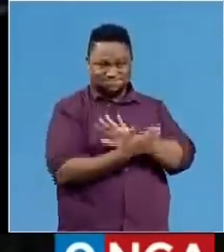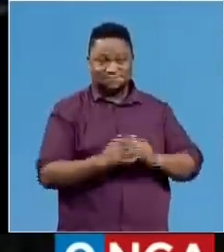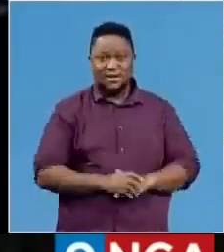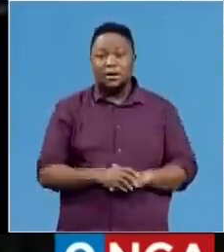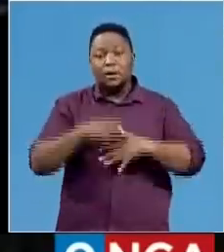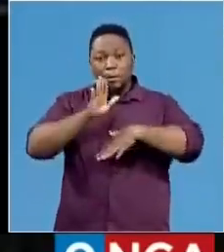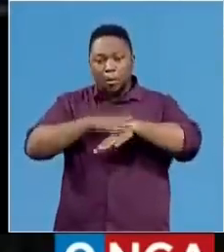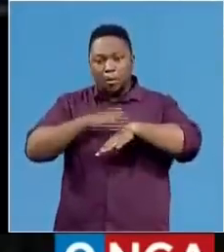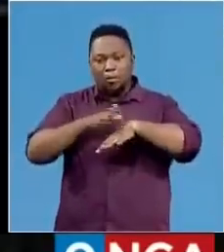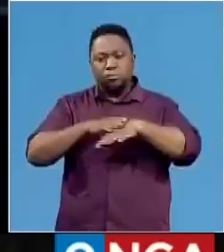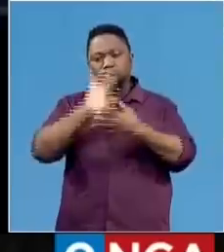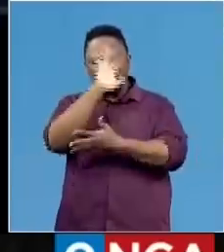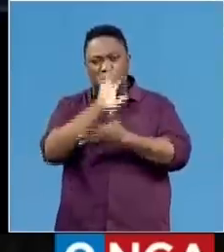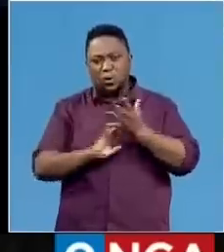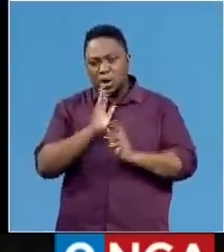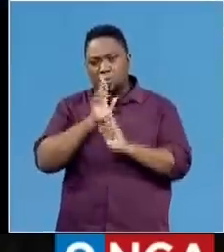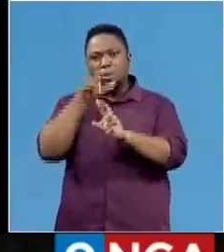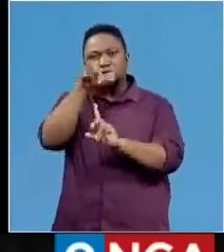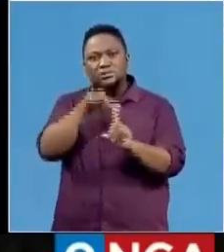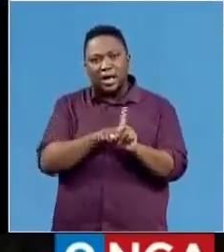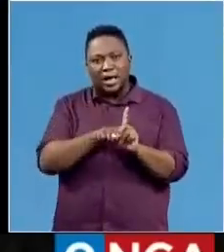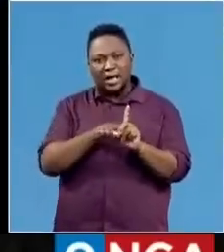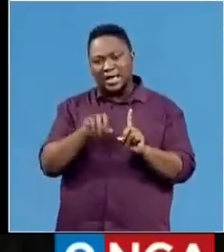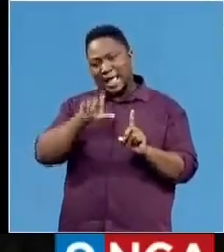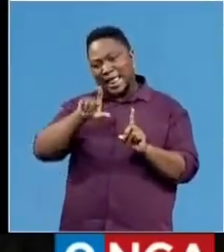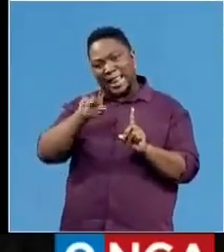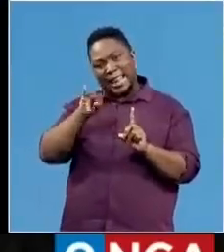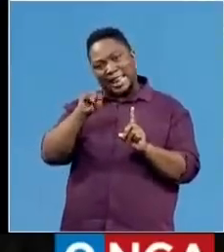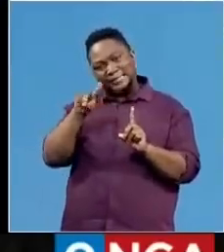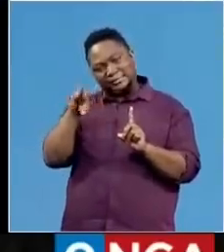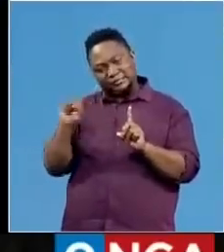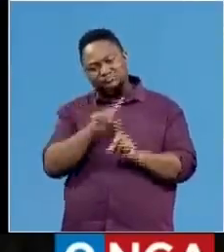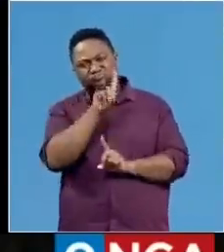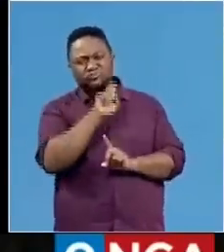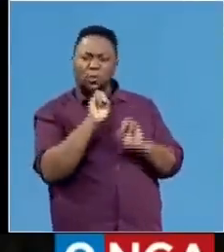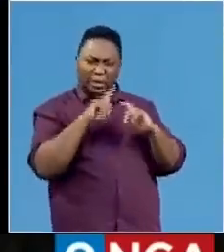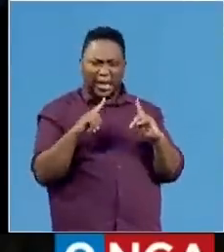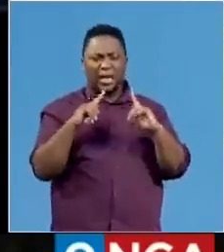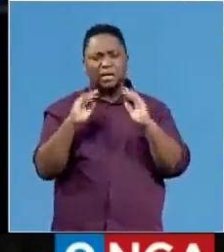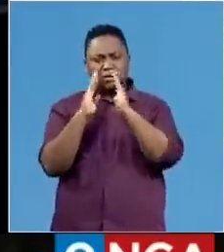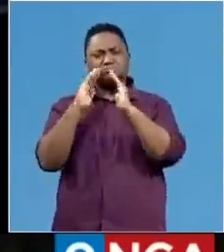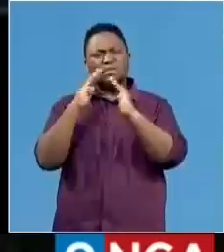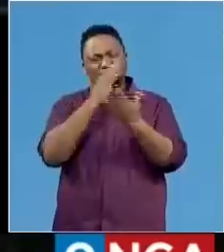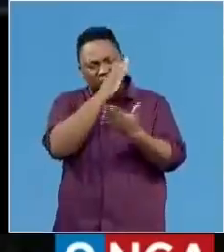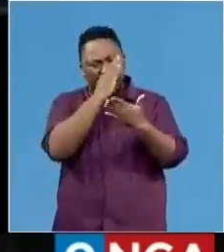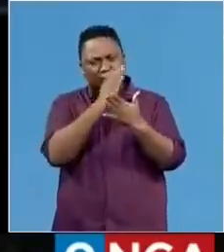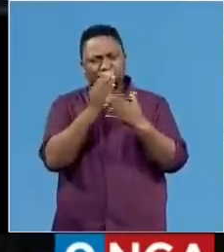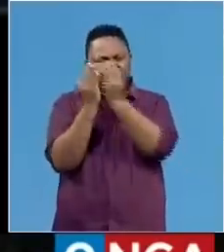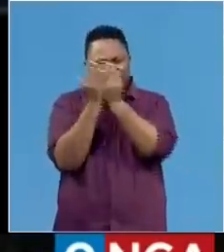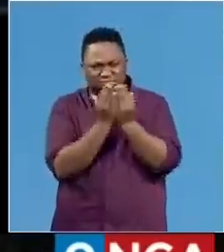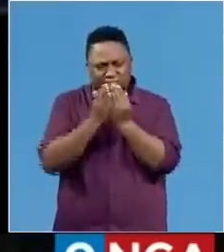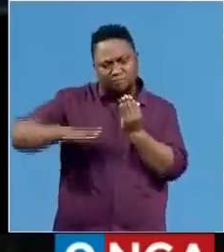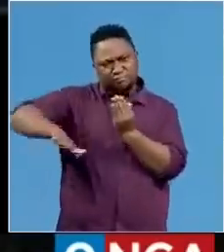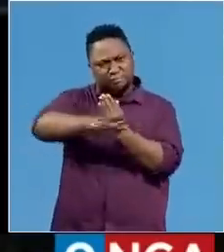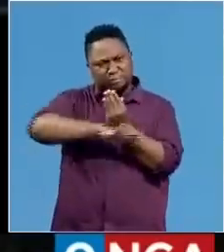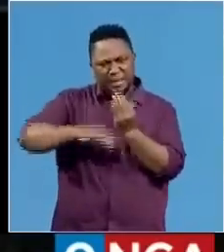Lindsay Detninger is tracking the story for us and joins us now. Lindsay, the library engulfed in flames earlier. What's the situation